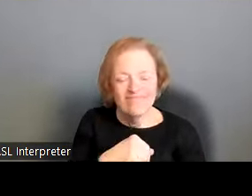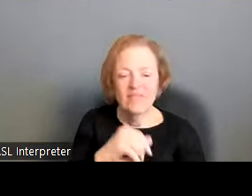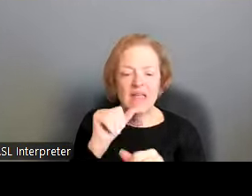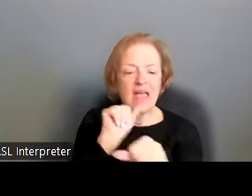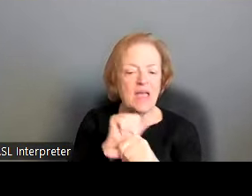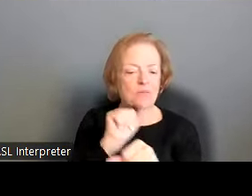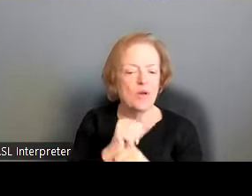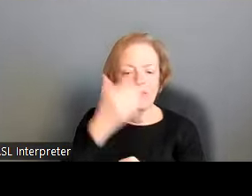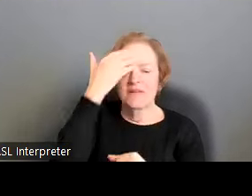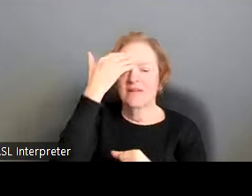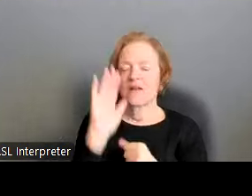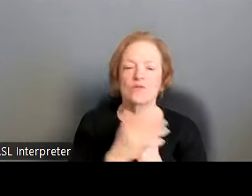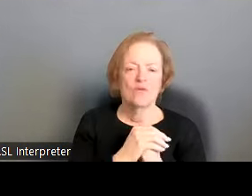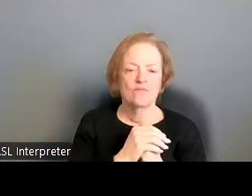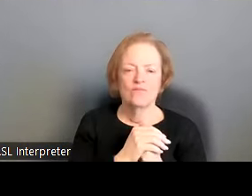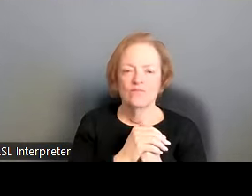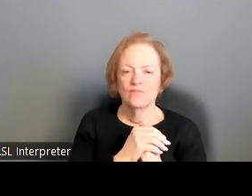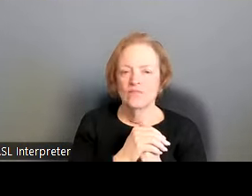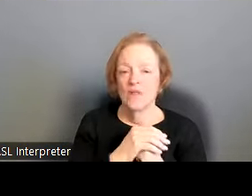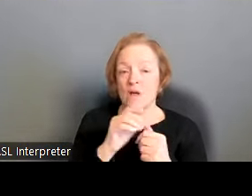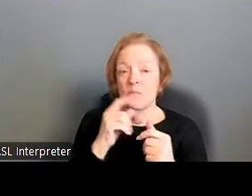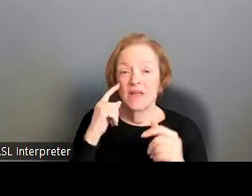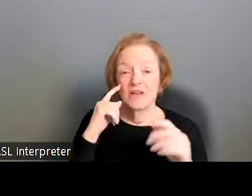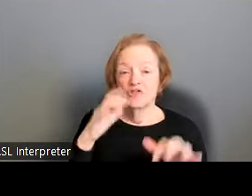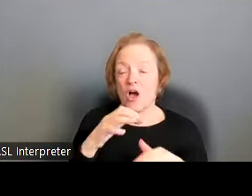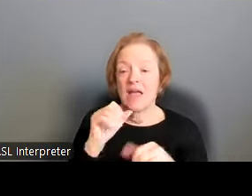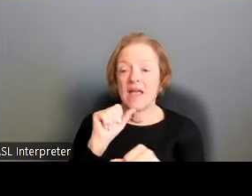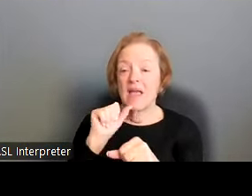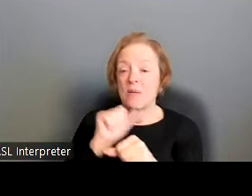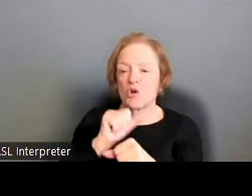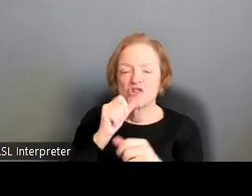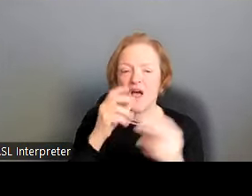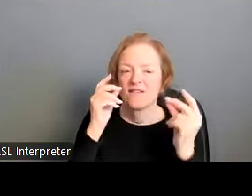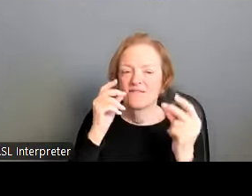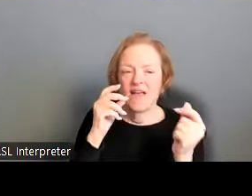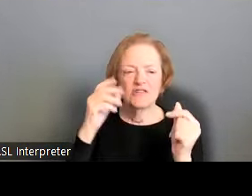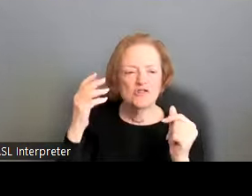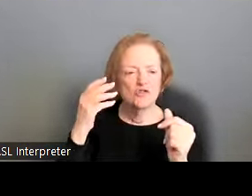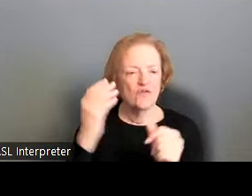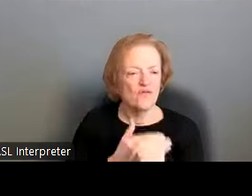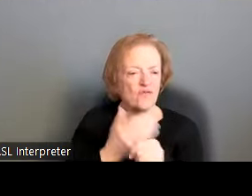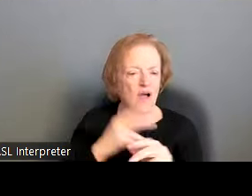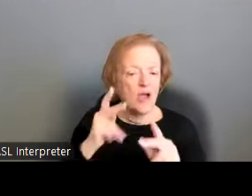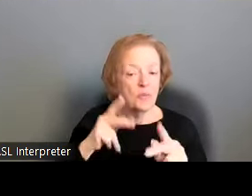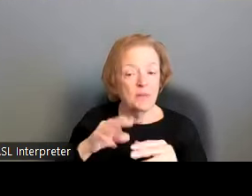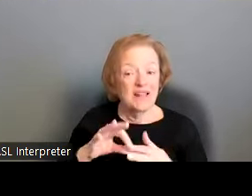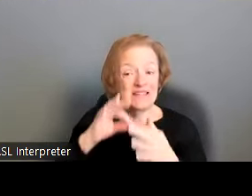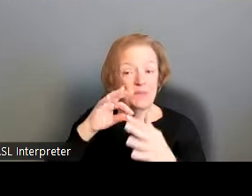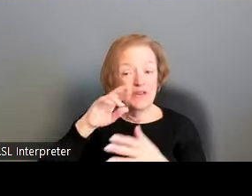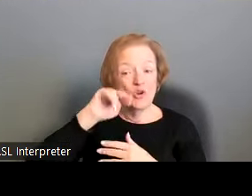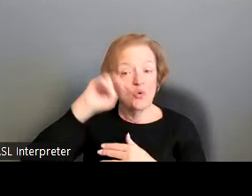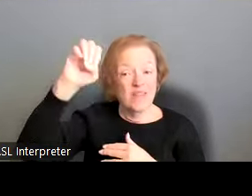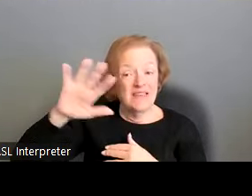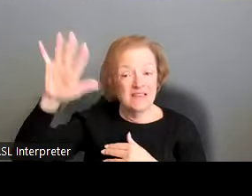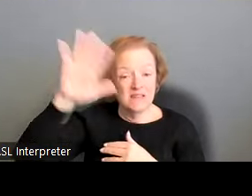goes. Usually with big shocks, employers are not quick to fire people. It's too hard these days, especially in the Northeast and other places where